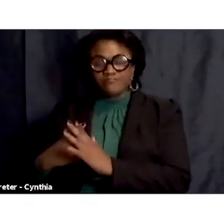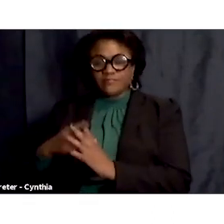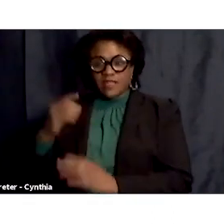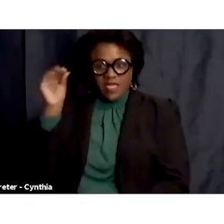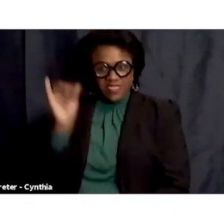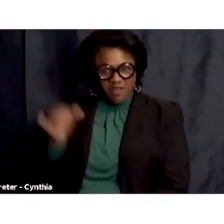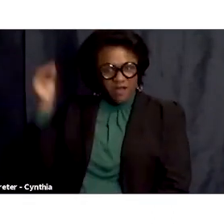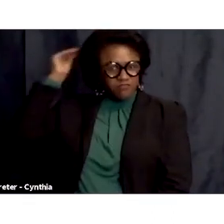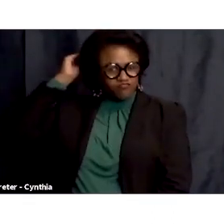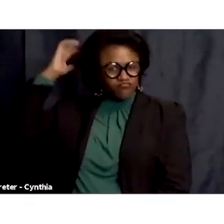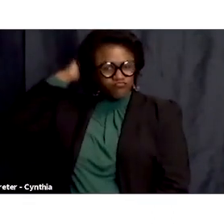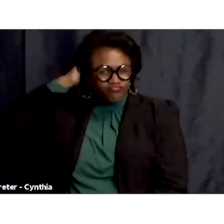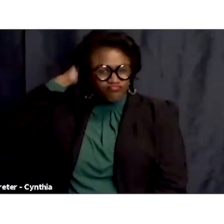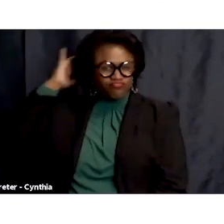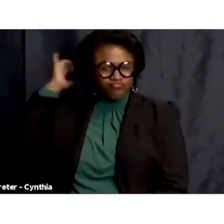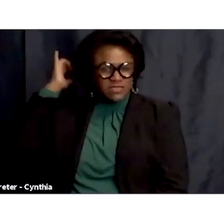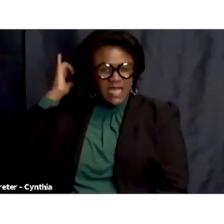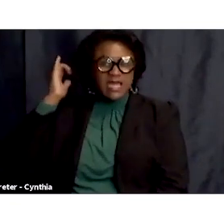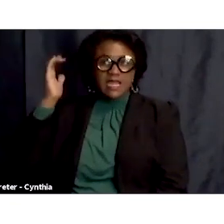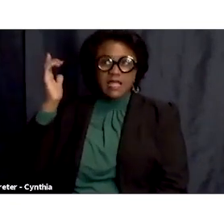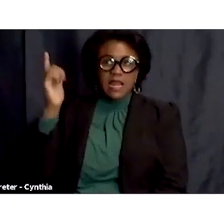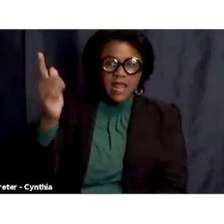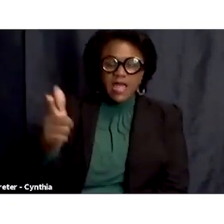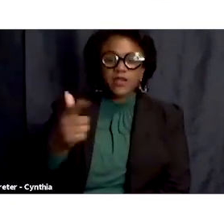me many years later when I actually got into this work.